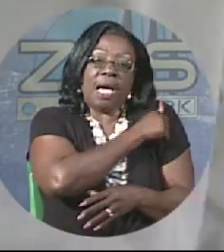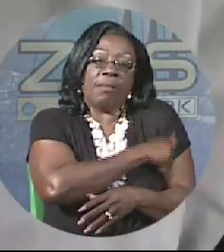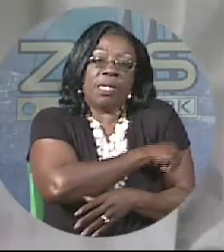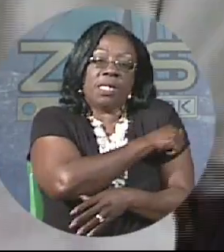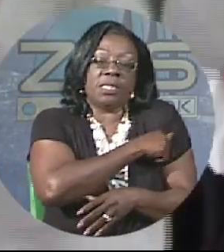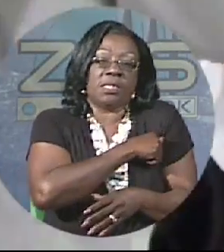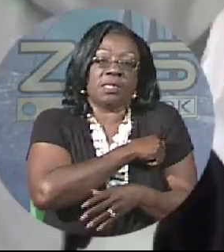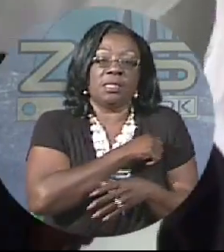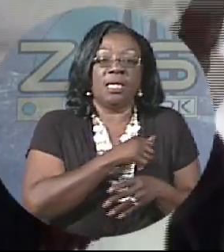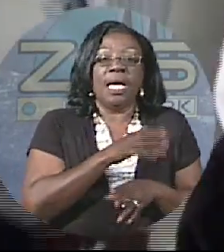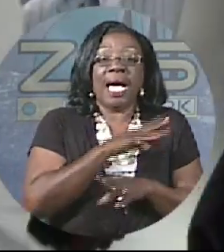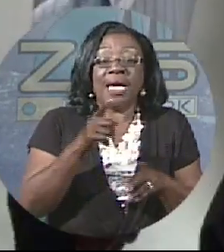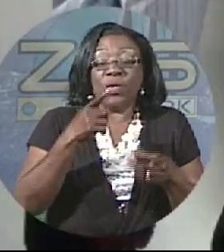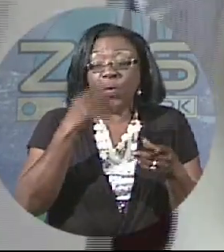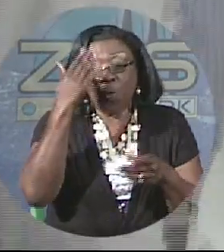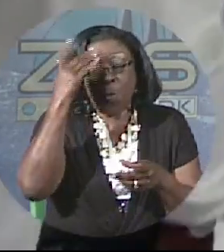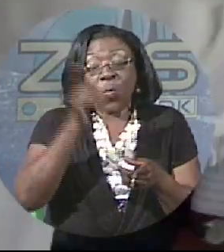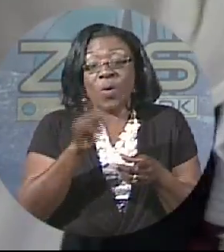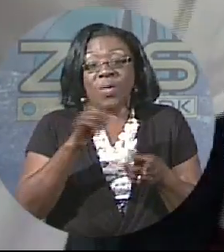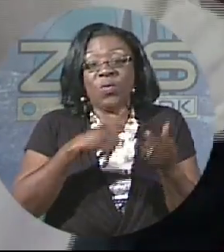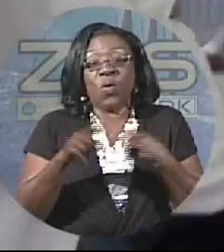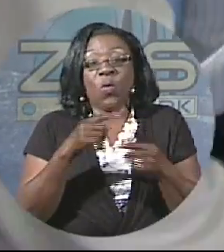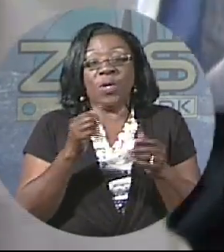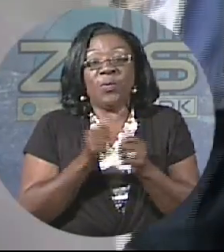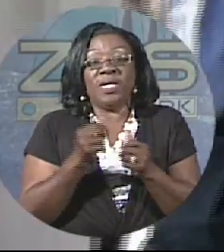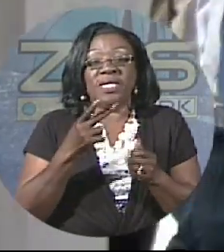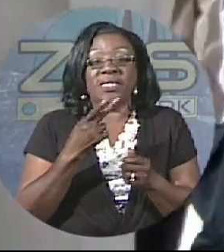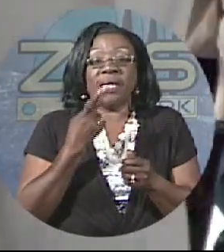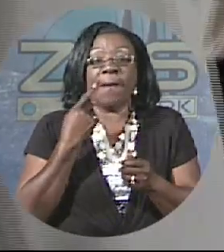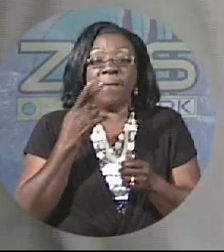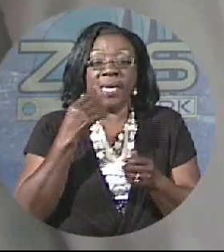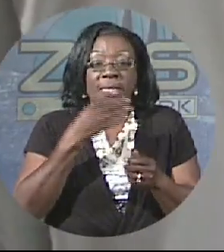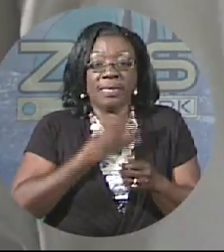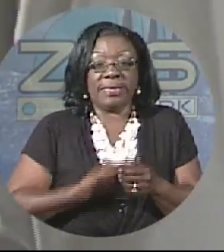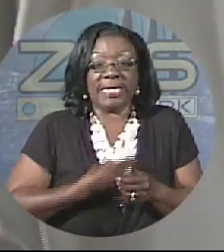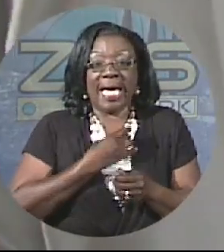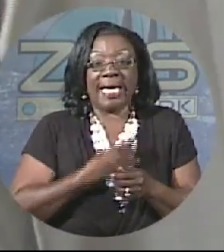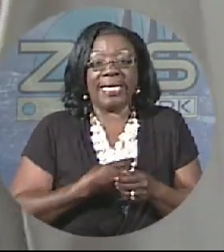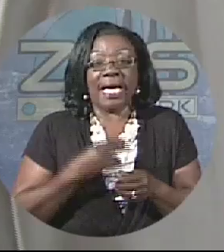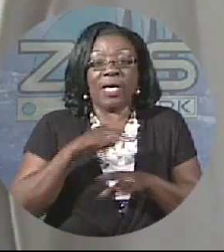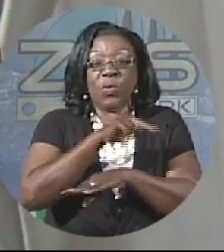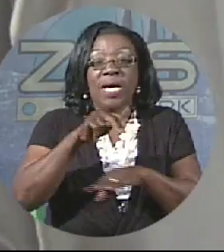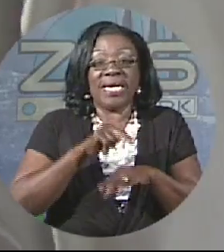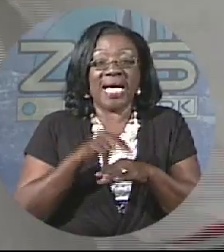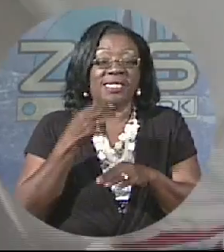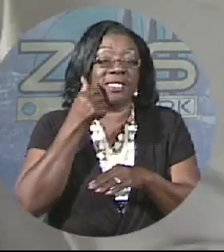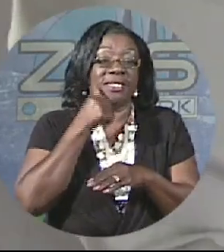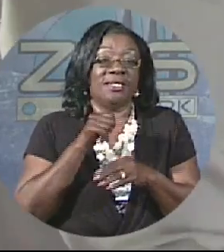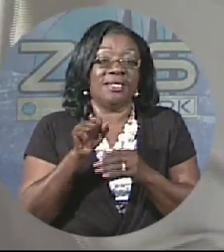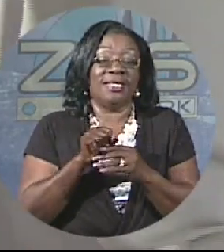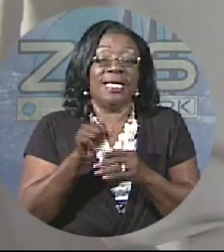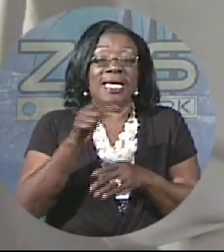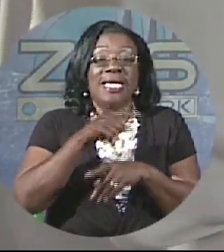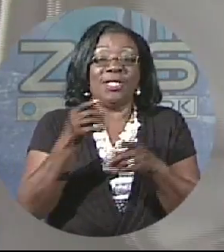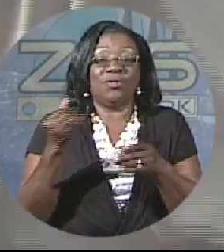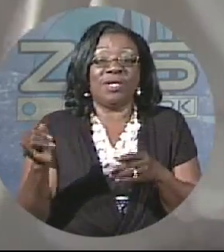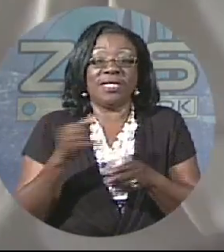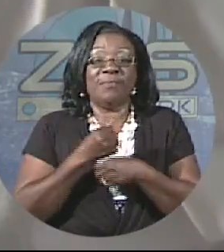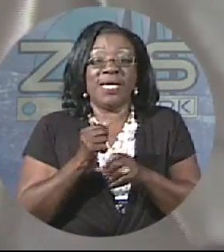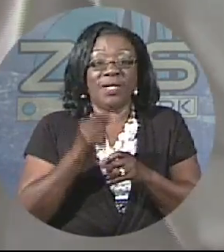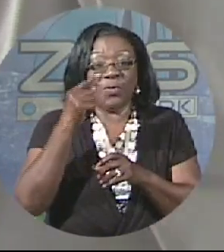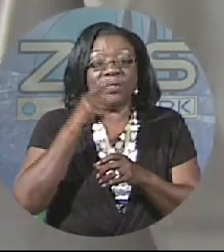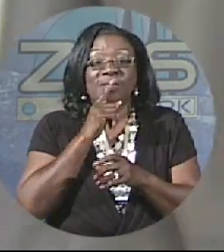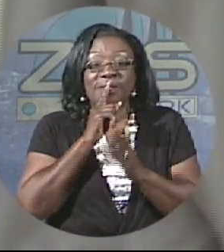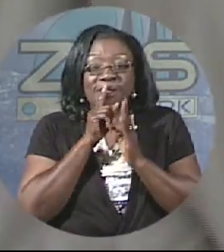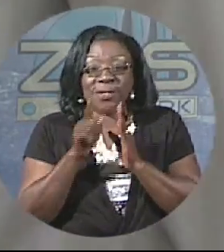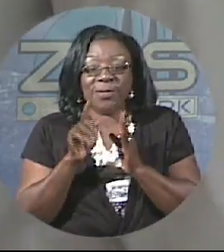ambulance. I don't know where you going with this freaking pink flamingo flying. What? We're the national bird. Instructors made no secret of their thoughts